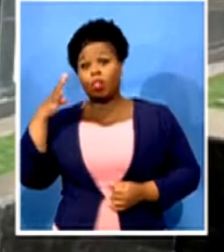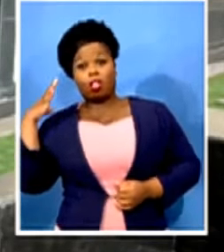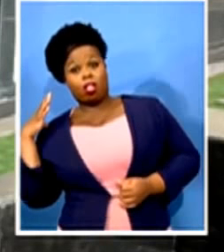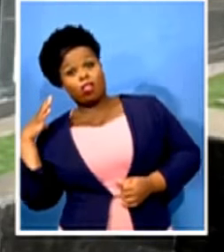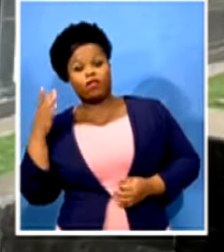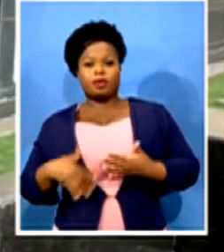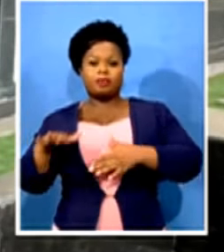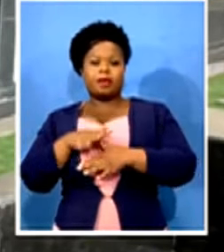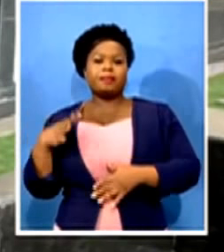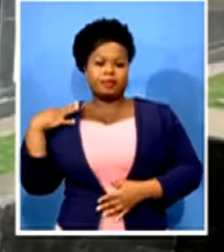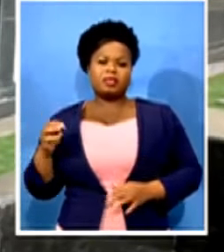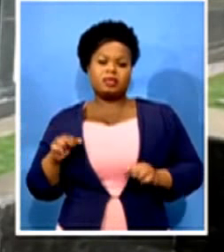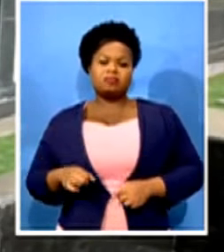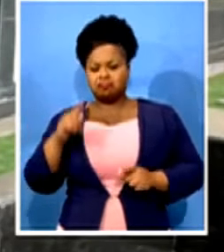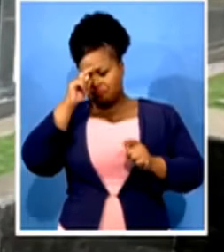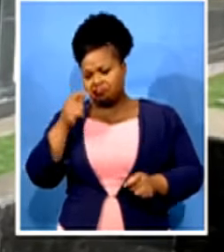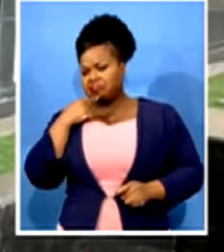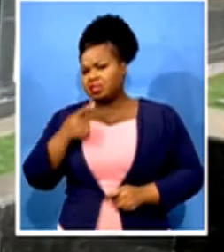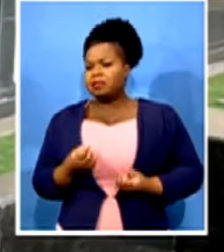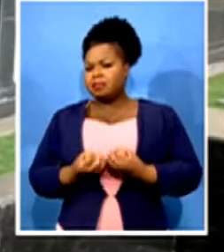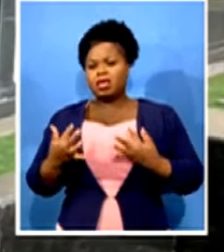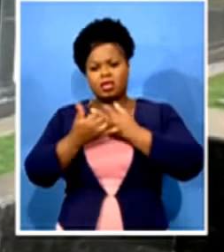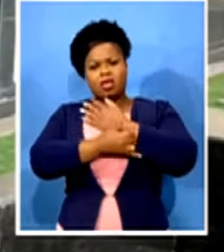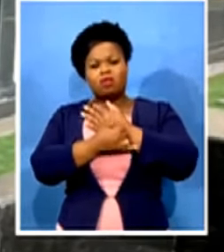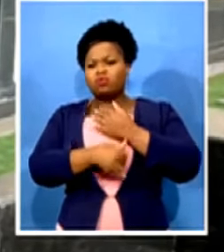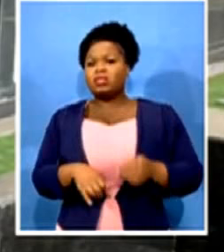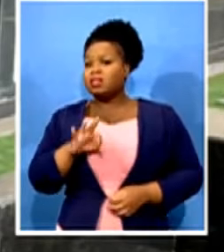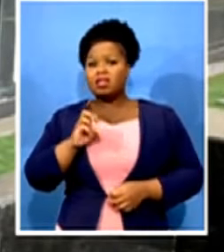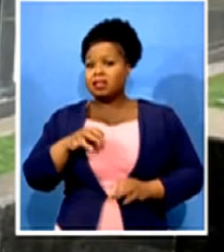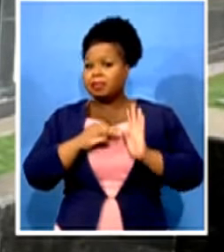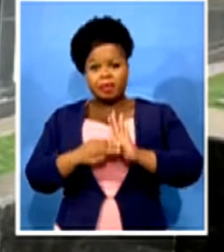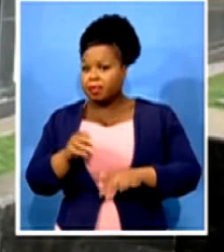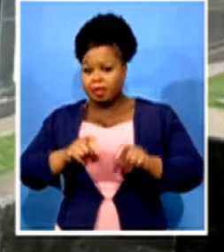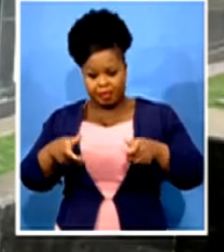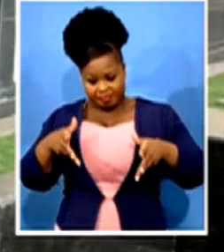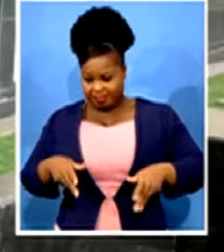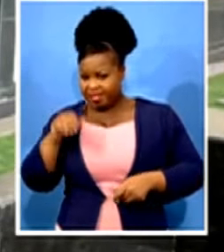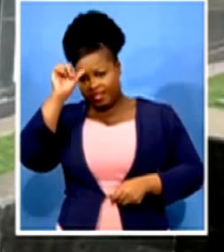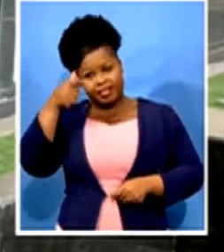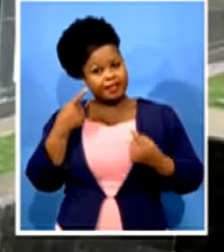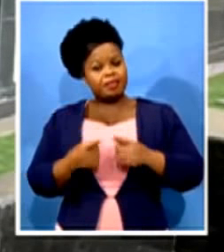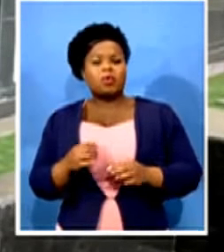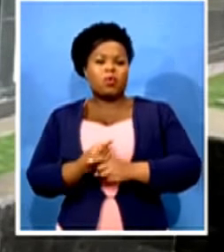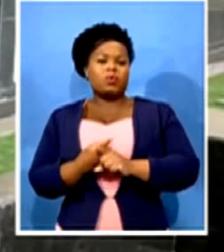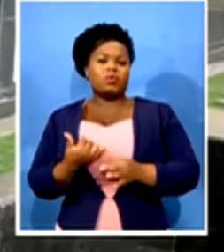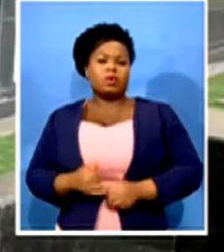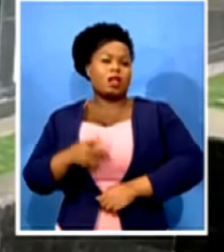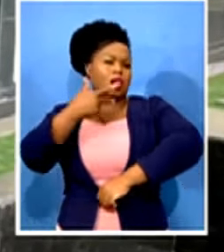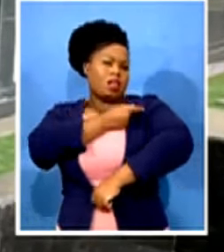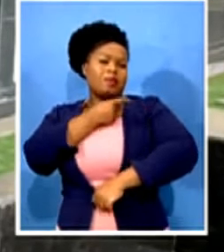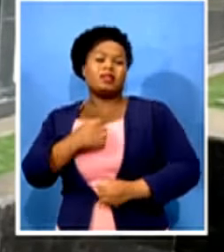countries don't even have 300 million citizens, and here India is hoping to inoculate as many people by August in the first phase